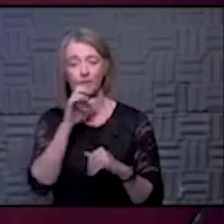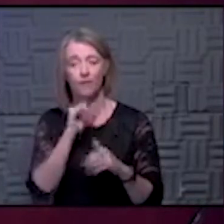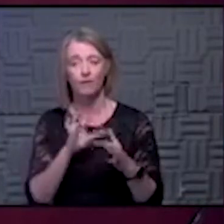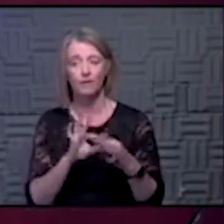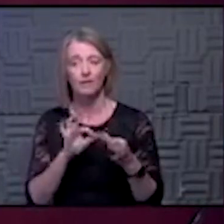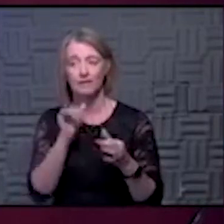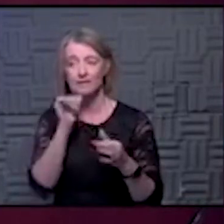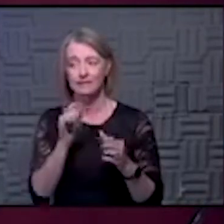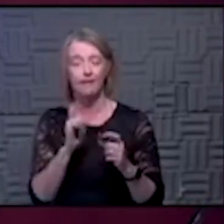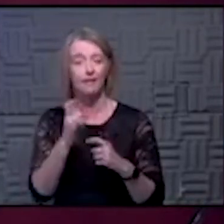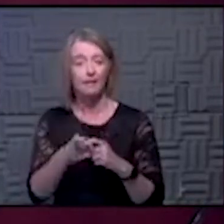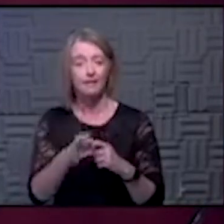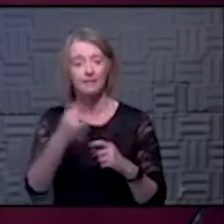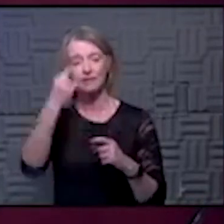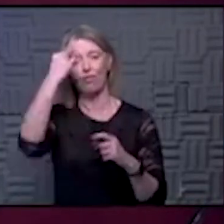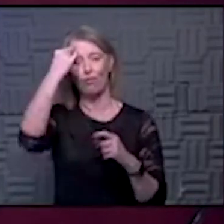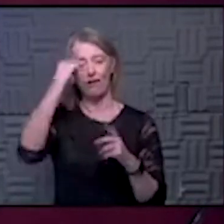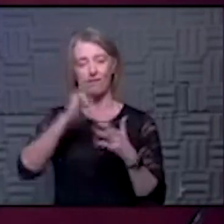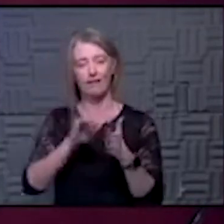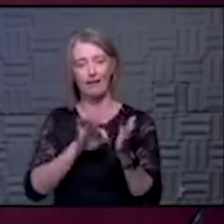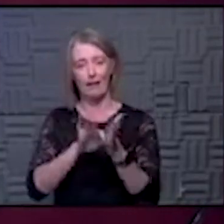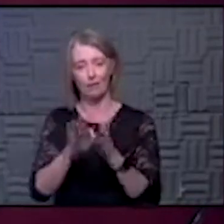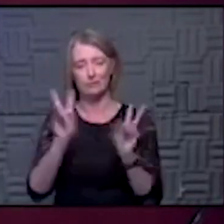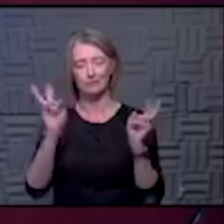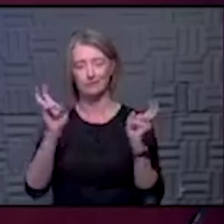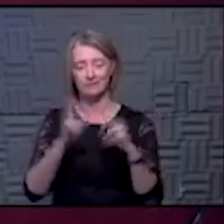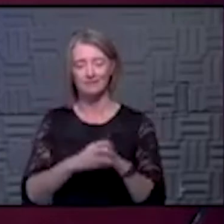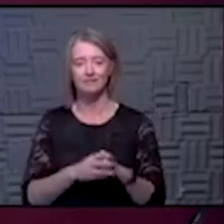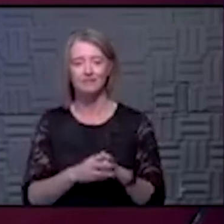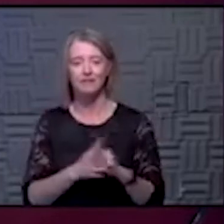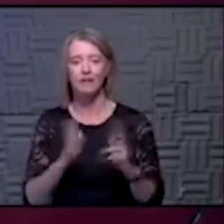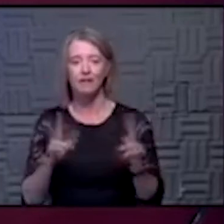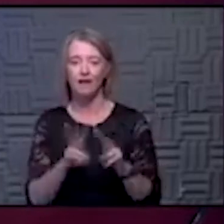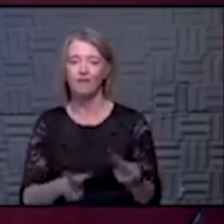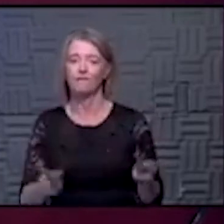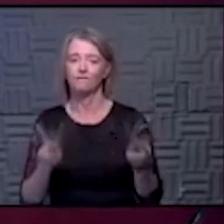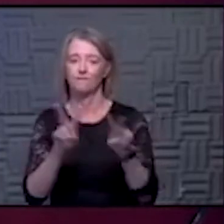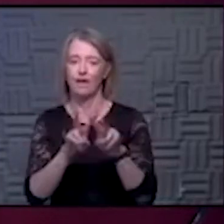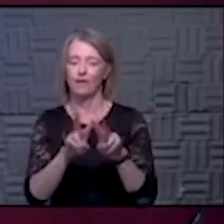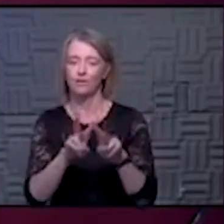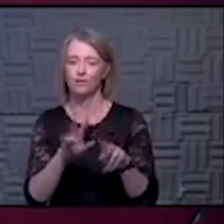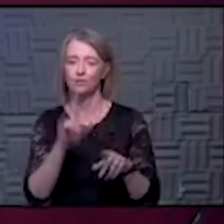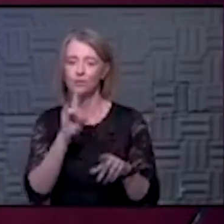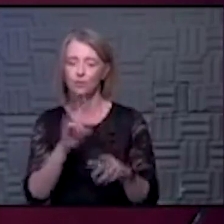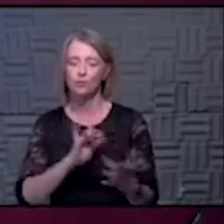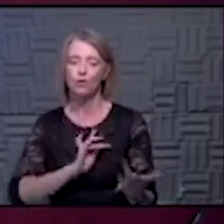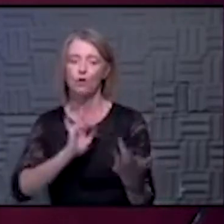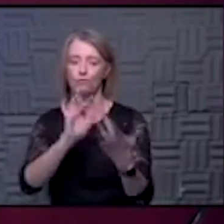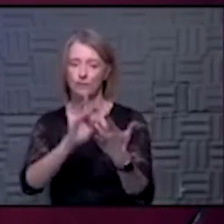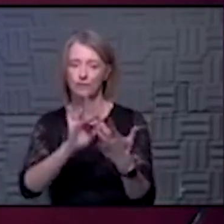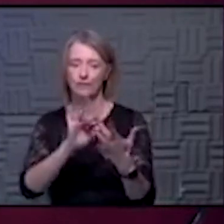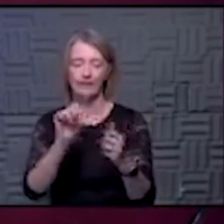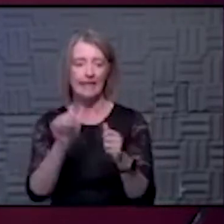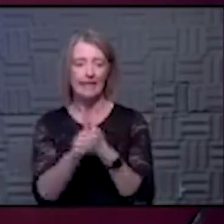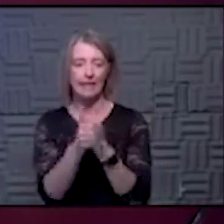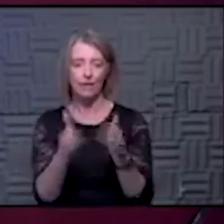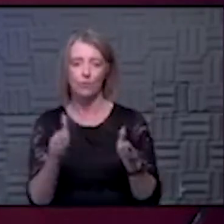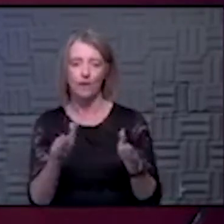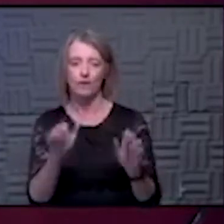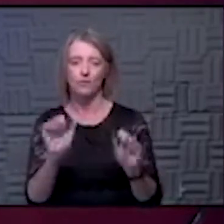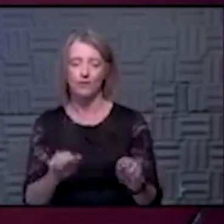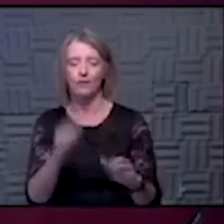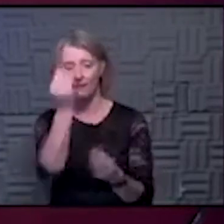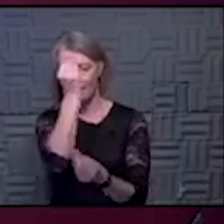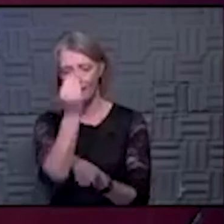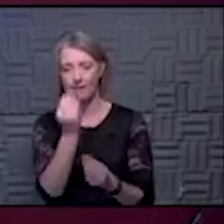it's not the gift, it's the thought. And I think that there's a lot of value in that you are reaching out in whatever manner you can and